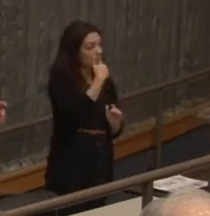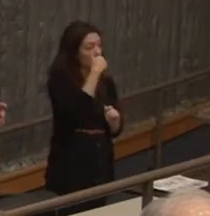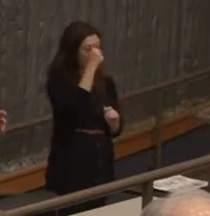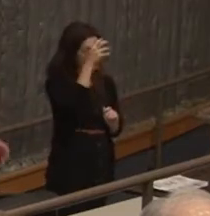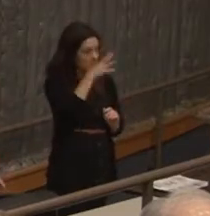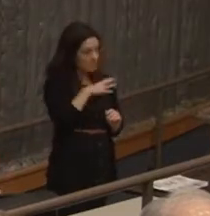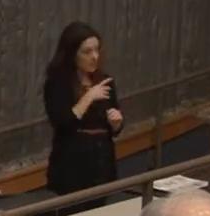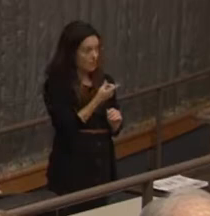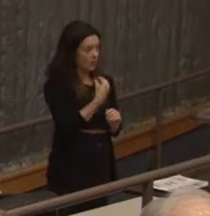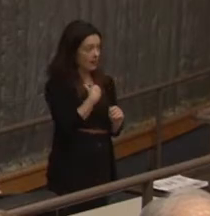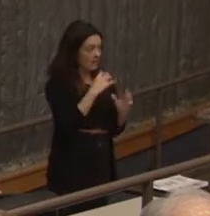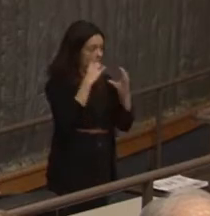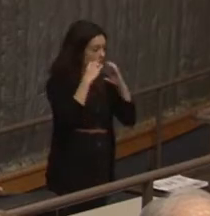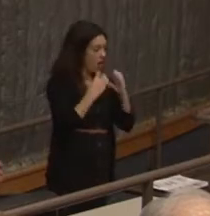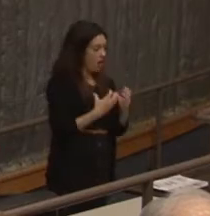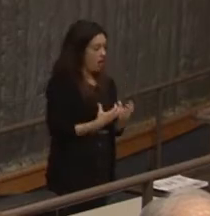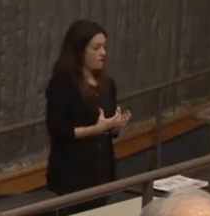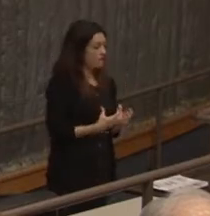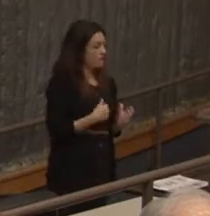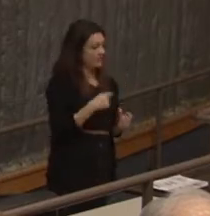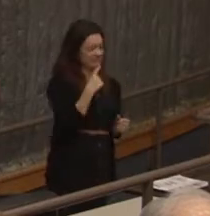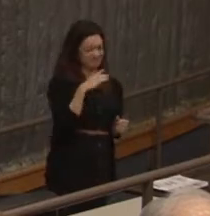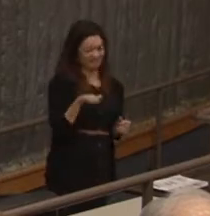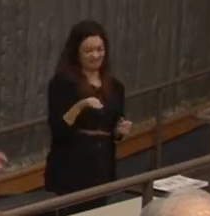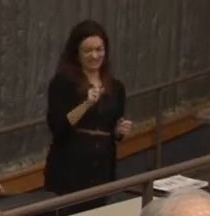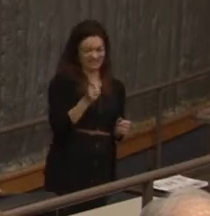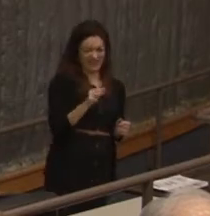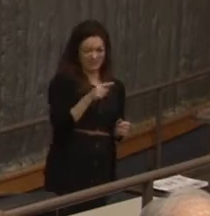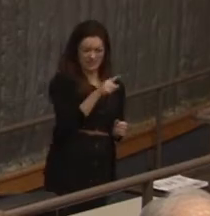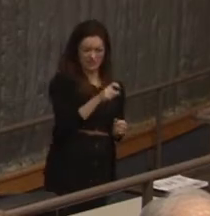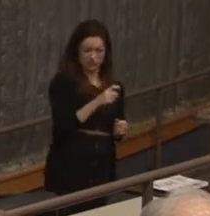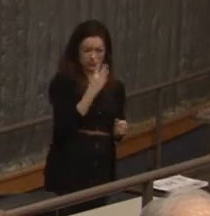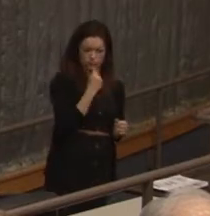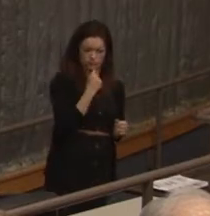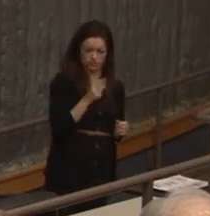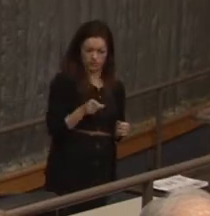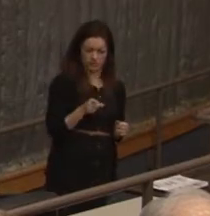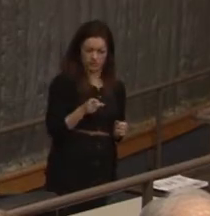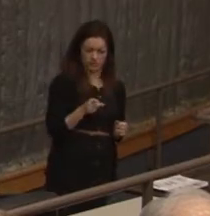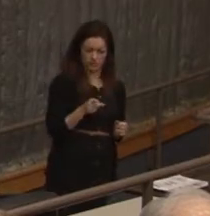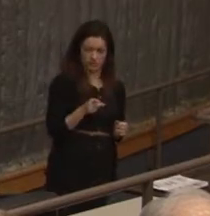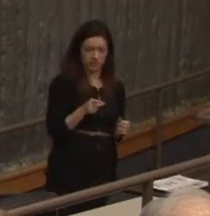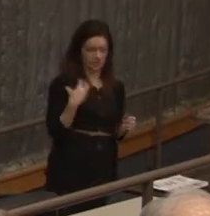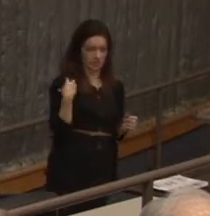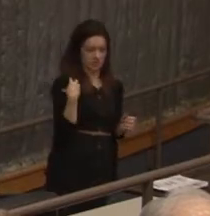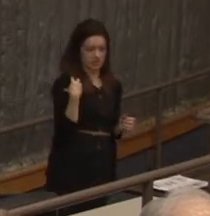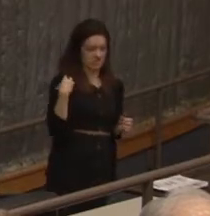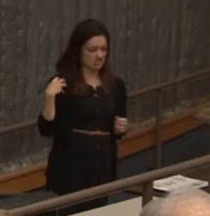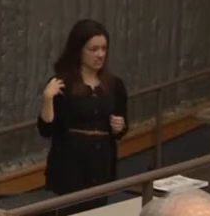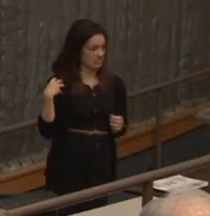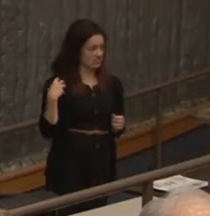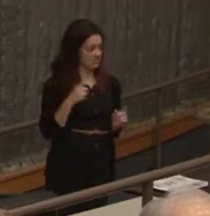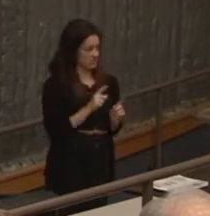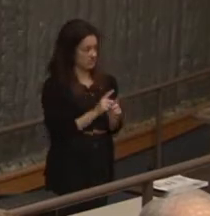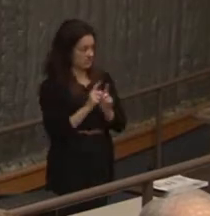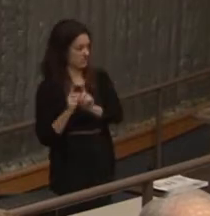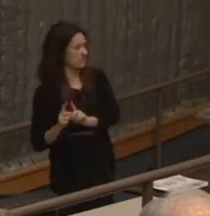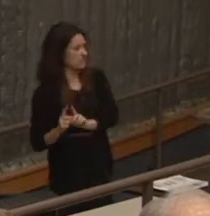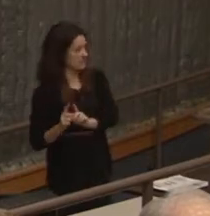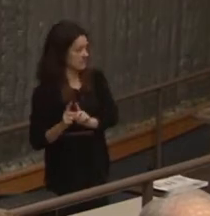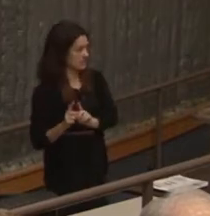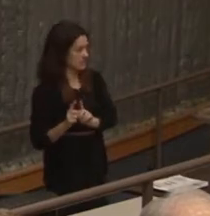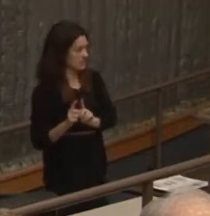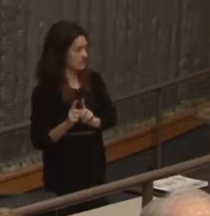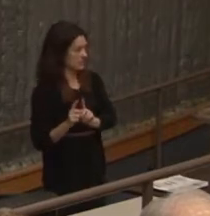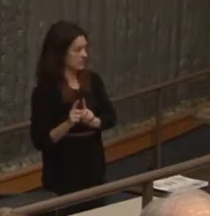had a long beard. And I said, Sam, is he supposed to be Jewish? Took me by the shoulder and brought me up to the painting.